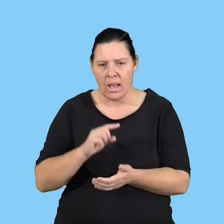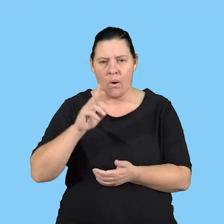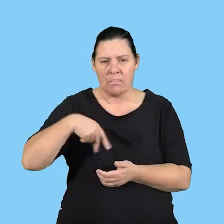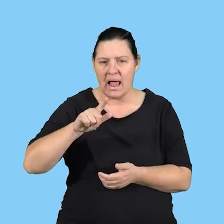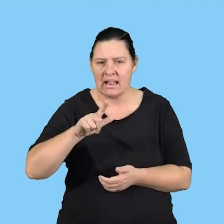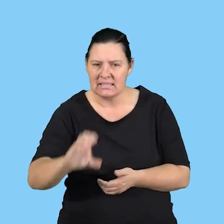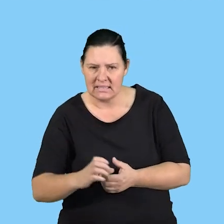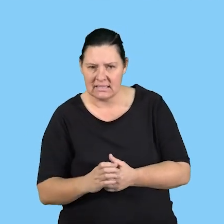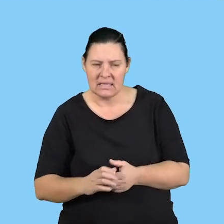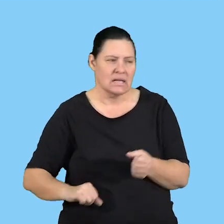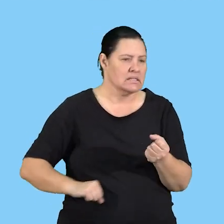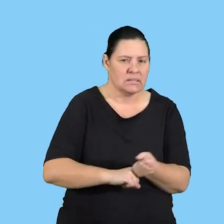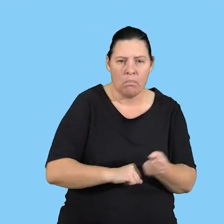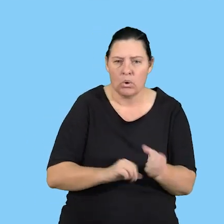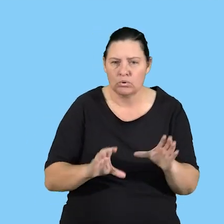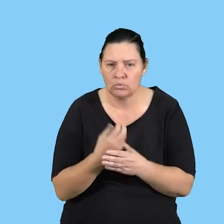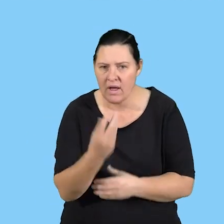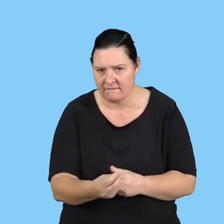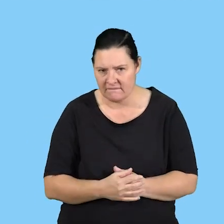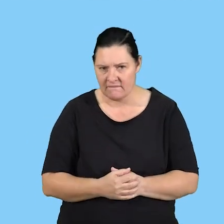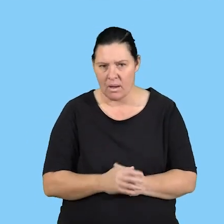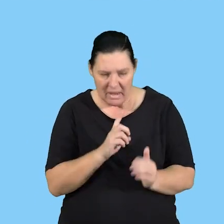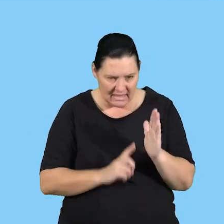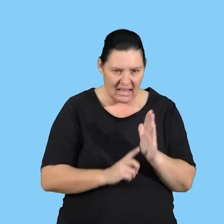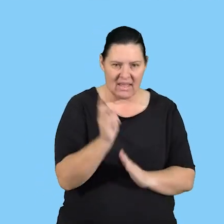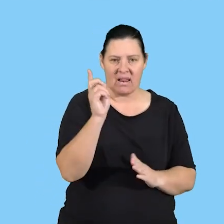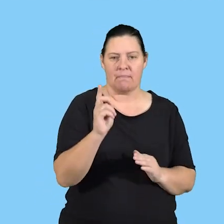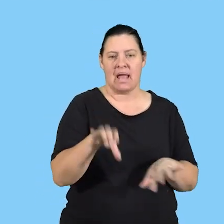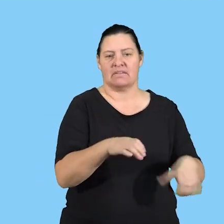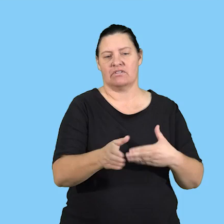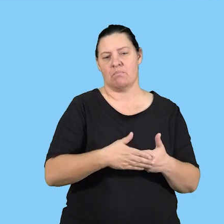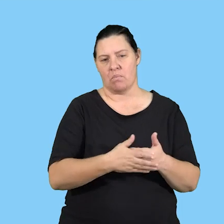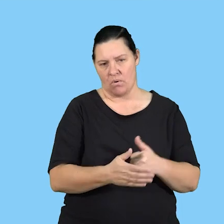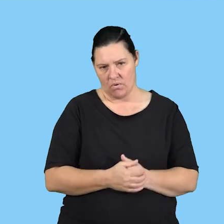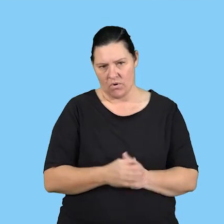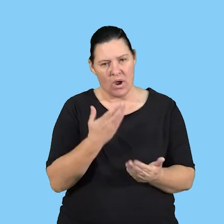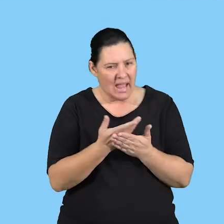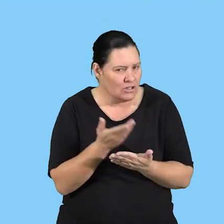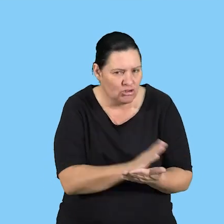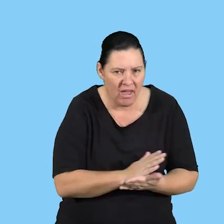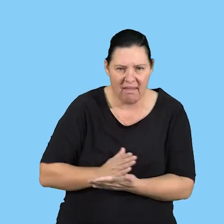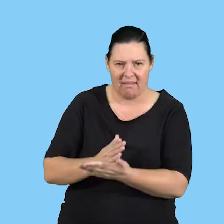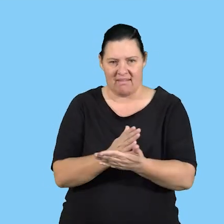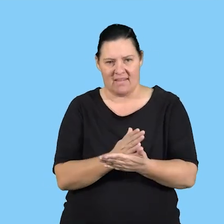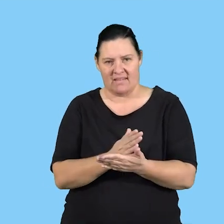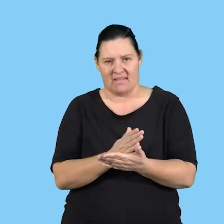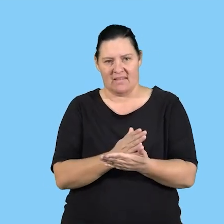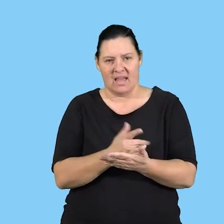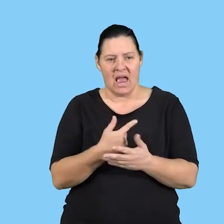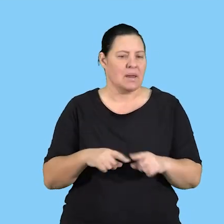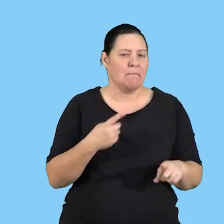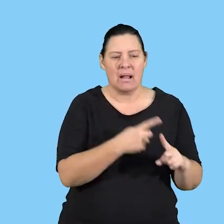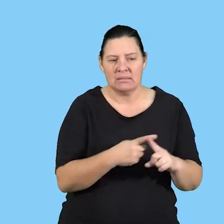PLCs, in your support groups that you have, and developing more activities so you can share, and we'll